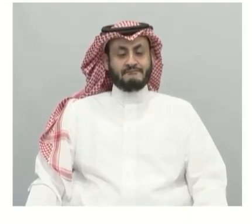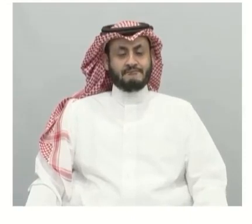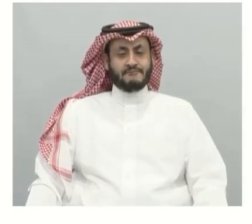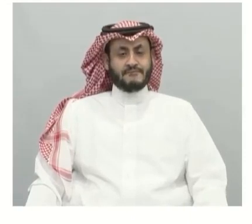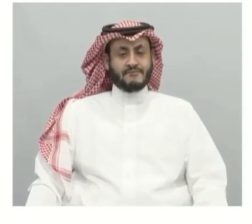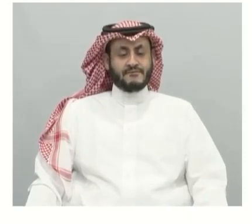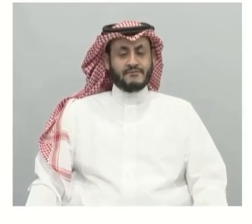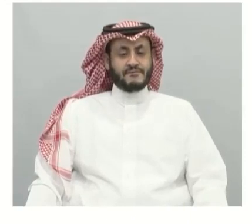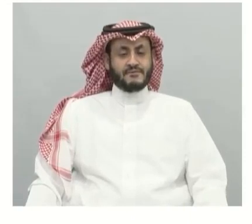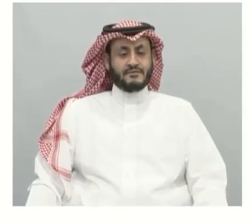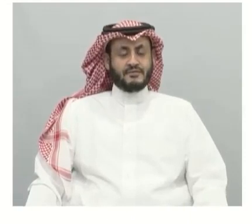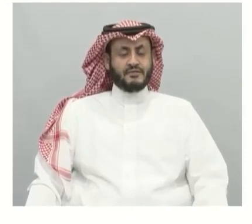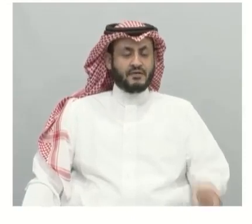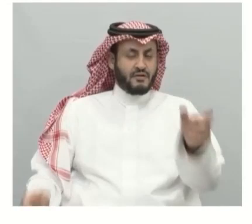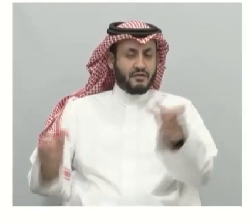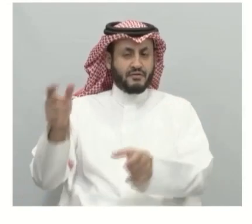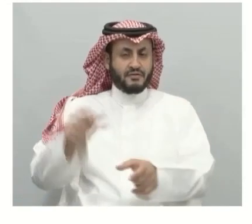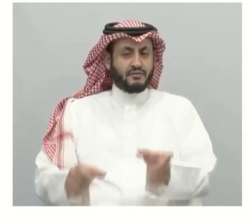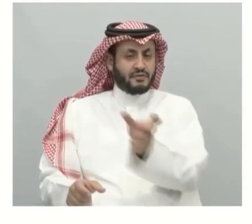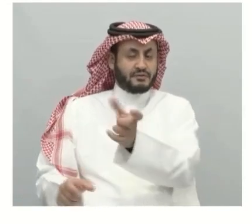from Jordan is called,